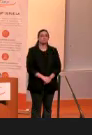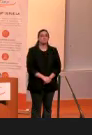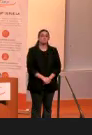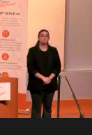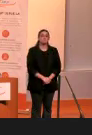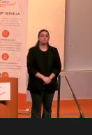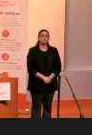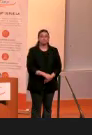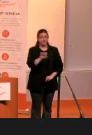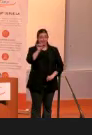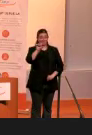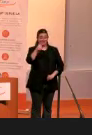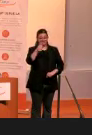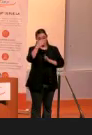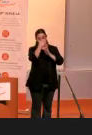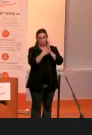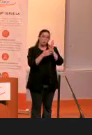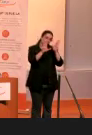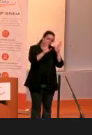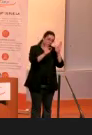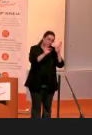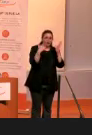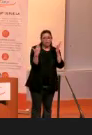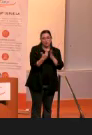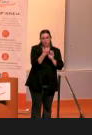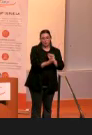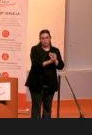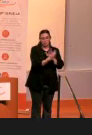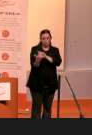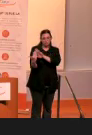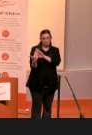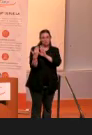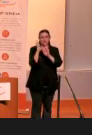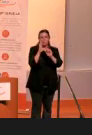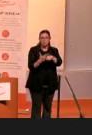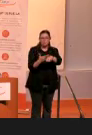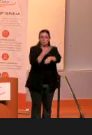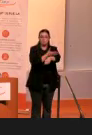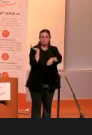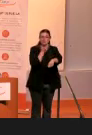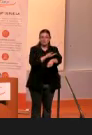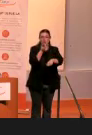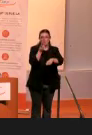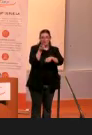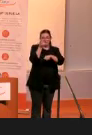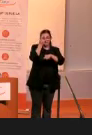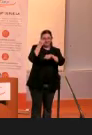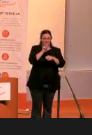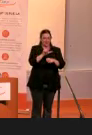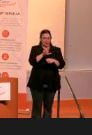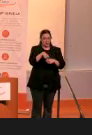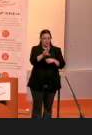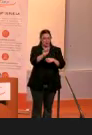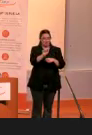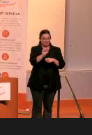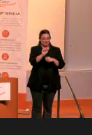what are the 10 or the 9 new approaches that are improving our understanding of lupus?